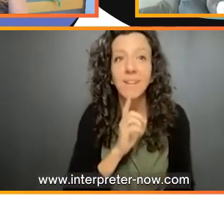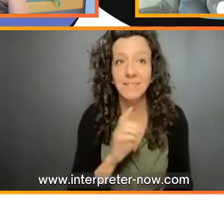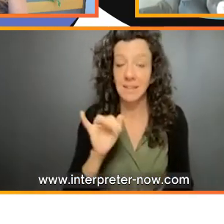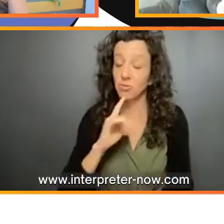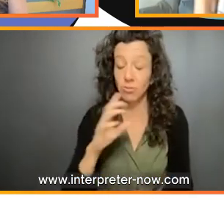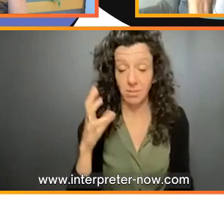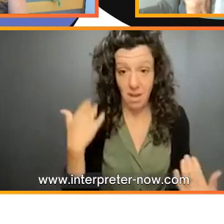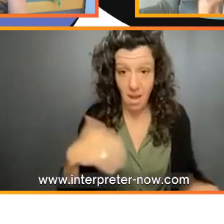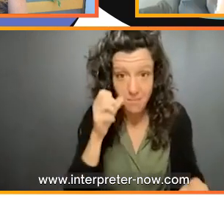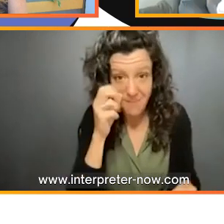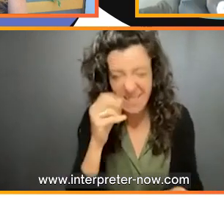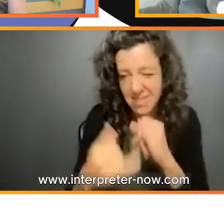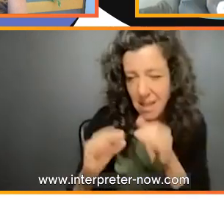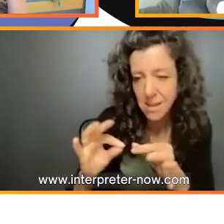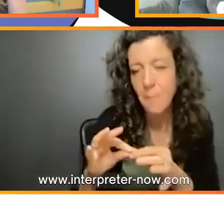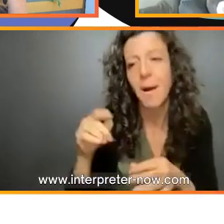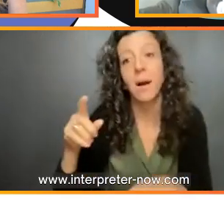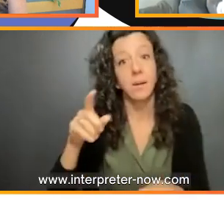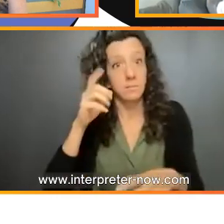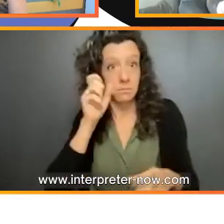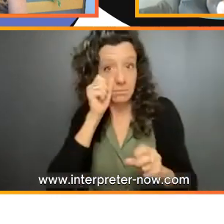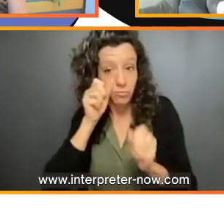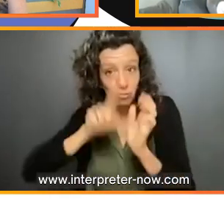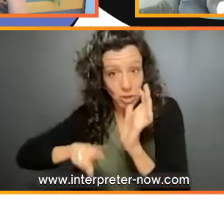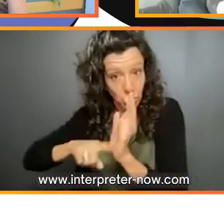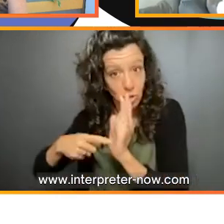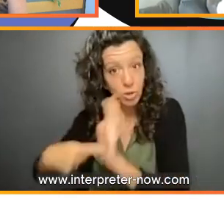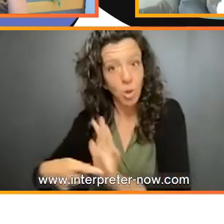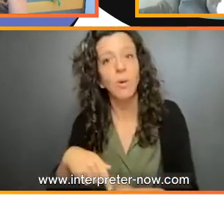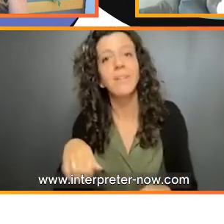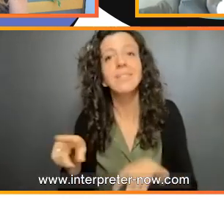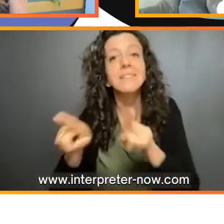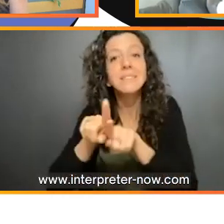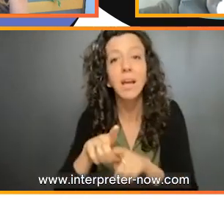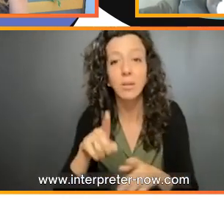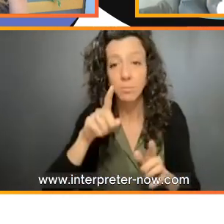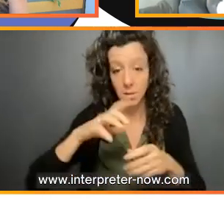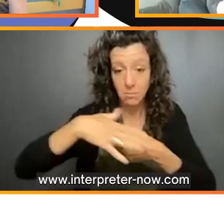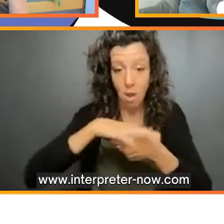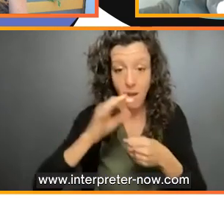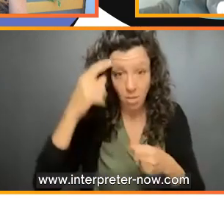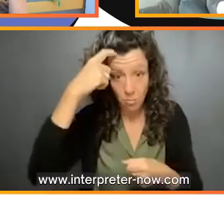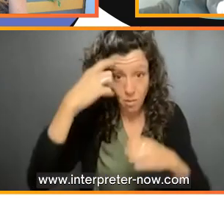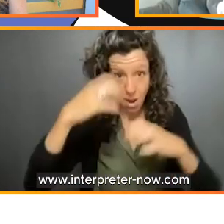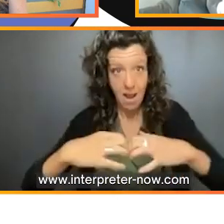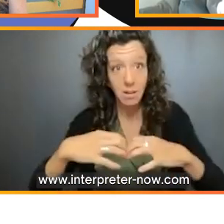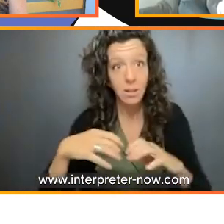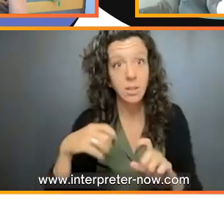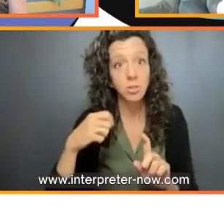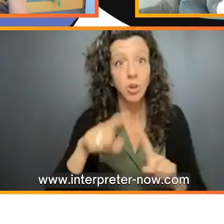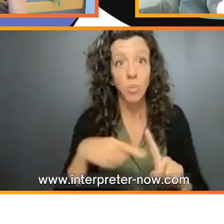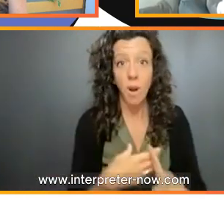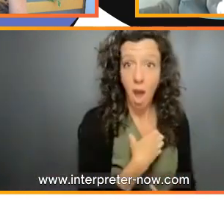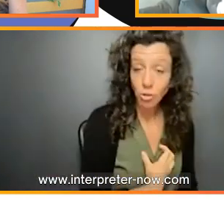about being void of loneliness. And by the way, the last thing I'll mention, because this is staggering, the research around belonging, recent study came out that